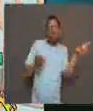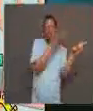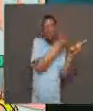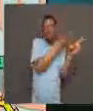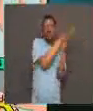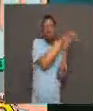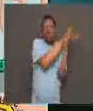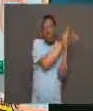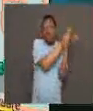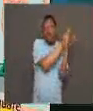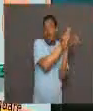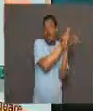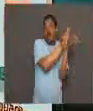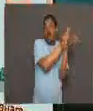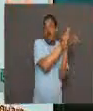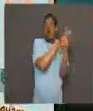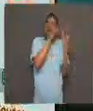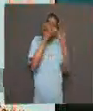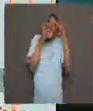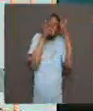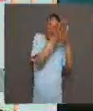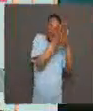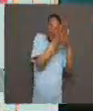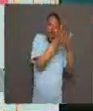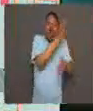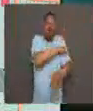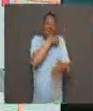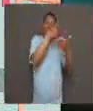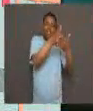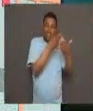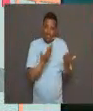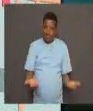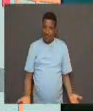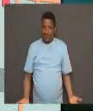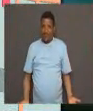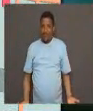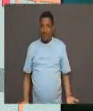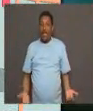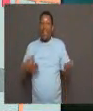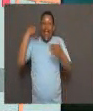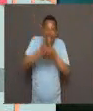left on Zambia until you arrive at the hospital.